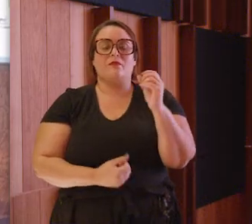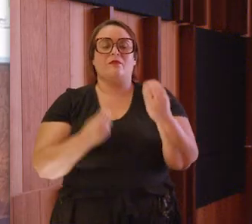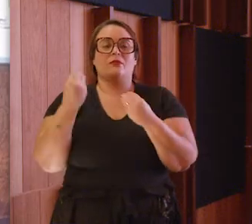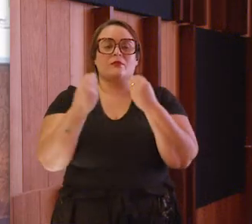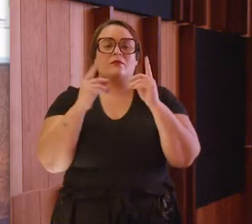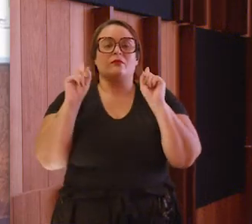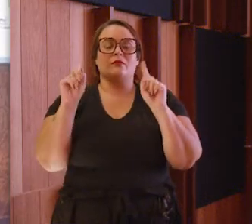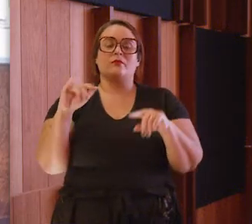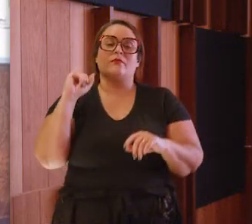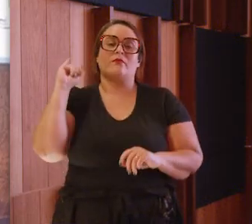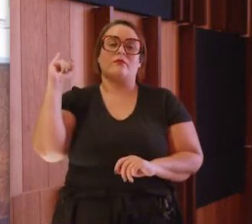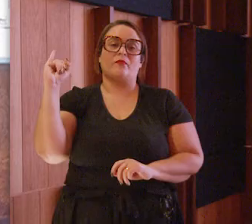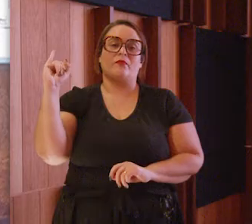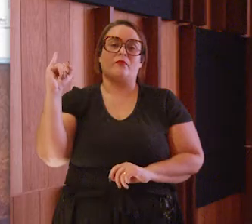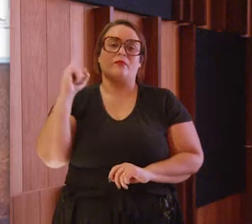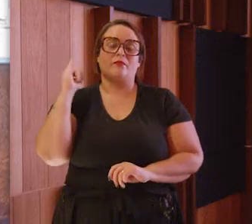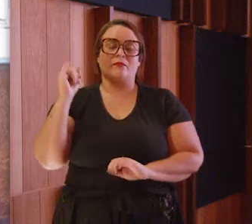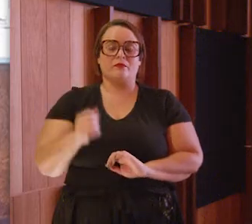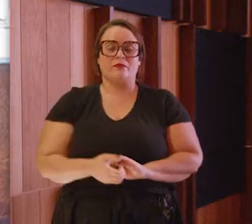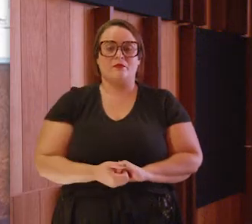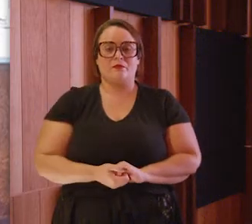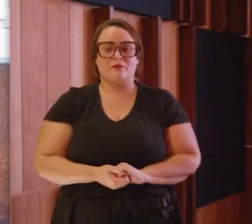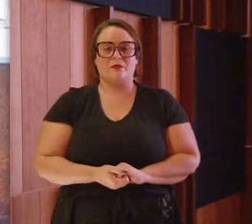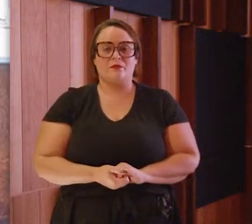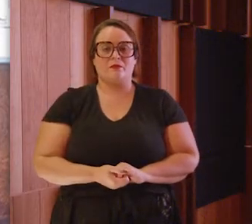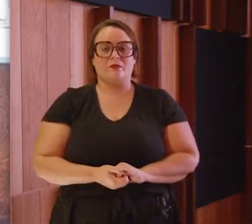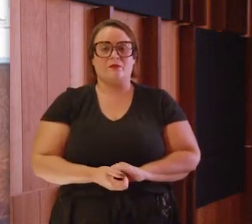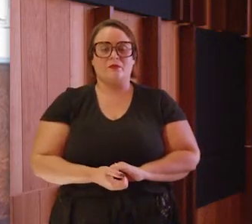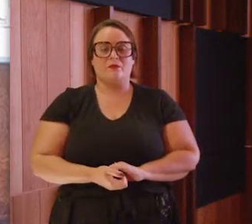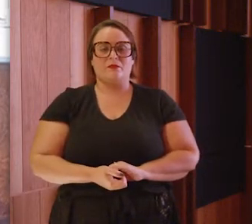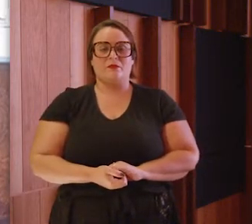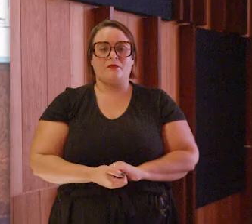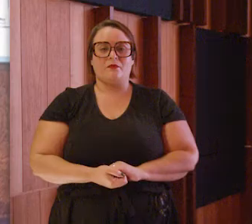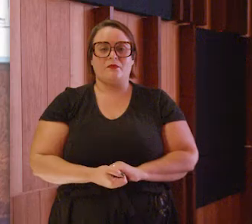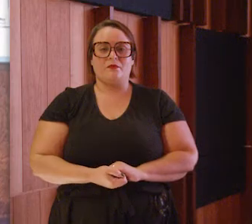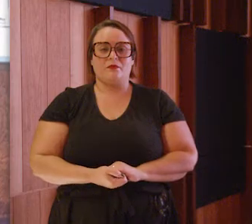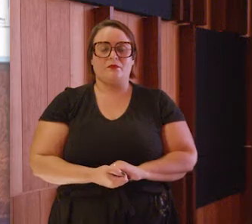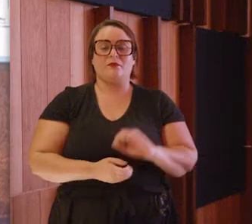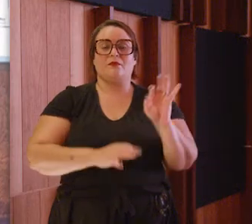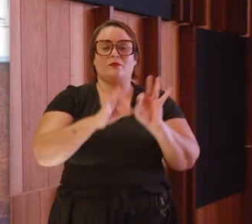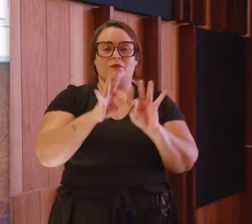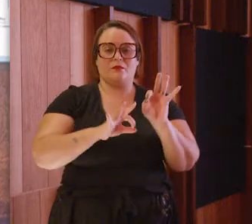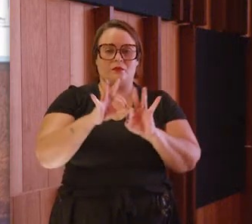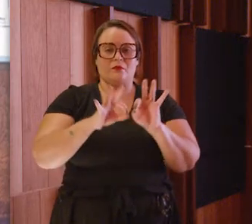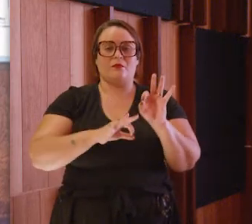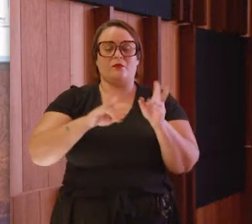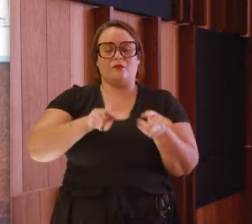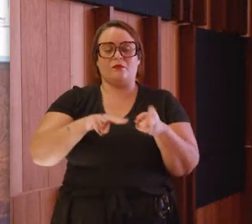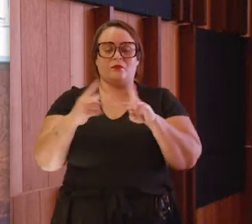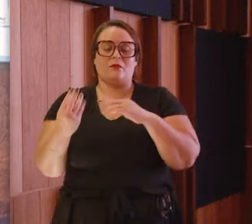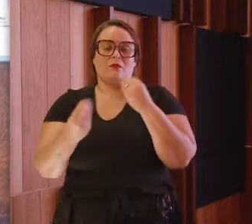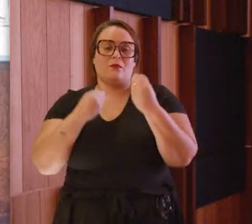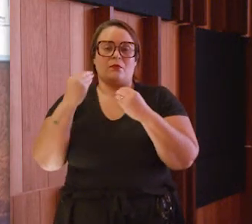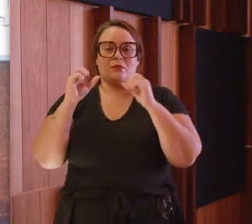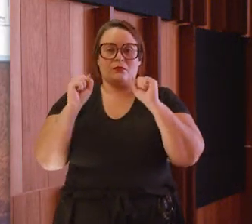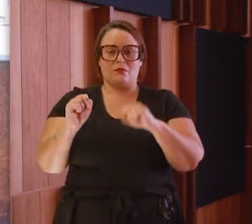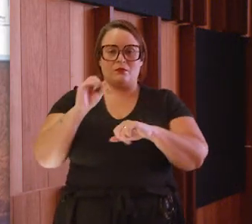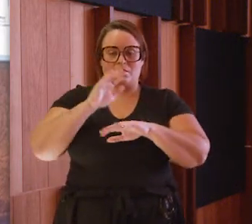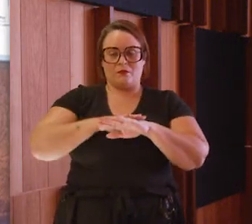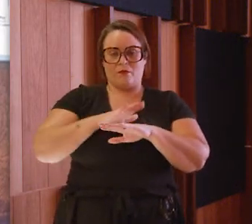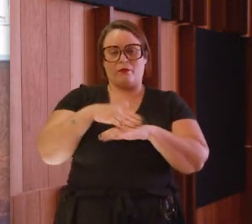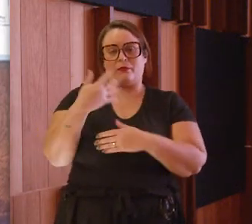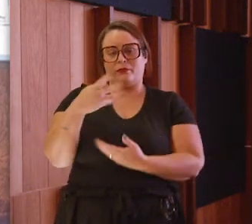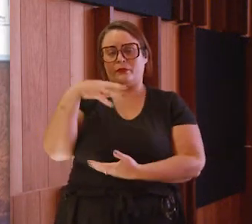an impact vis-a-vis the need for a qualified CBCR, and also in light of the Brazilian transfer pricing,